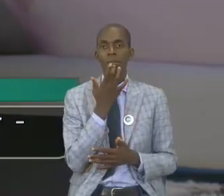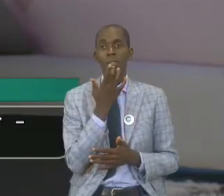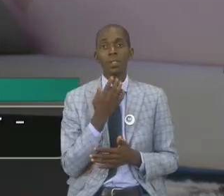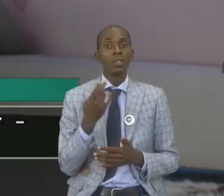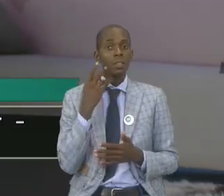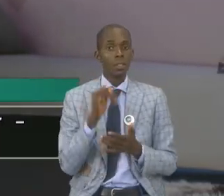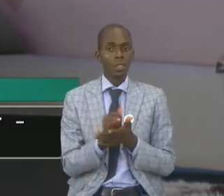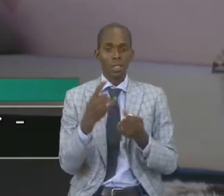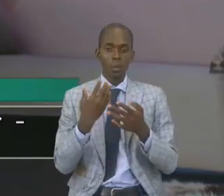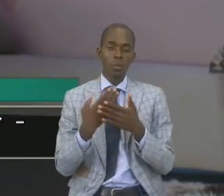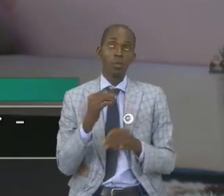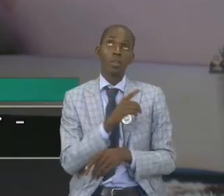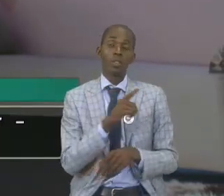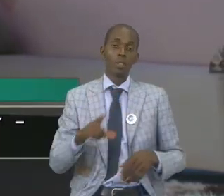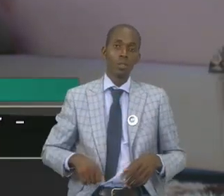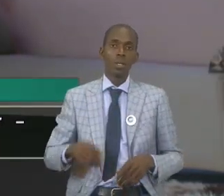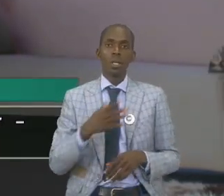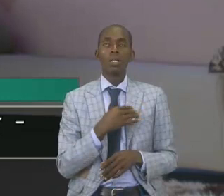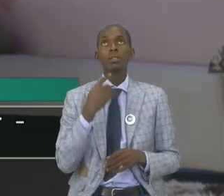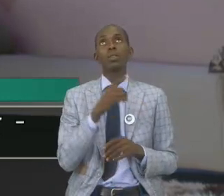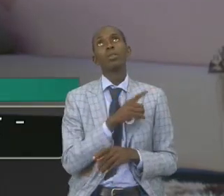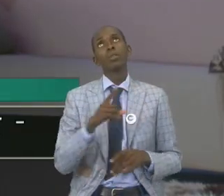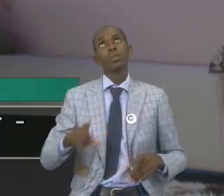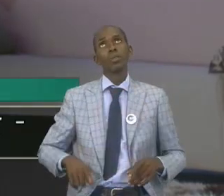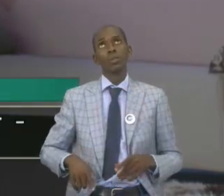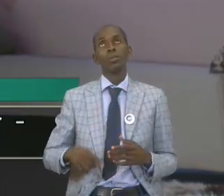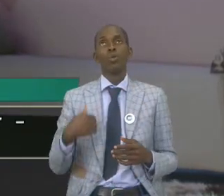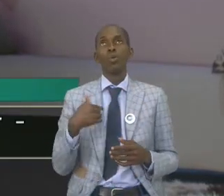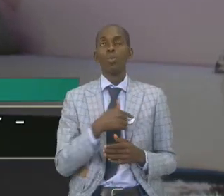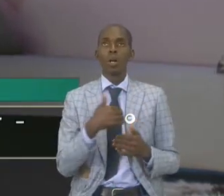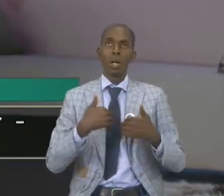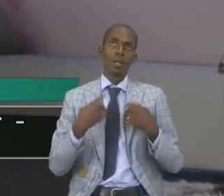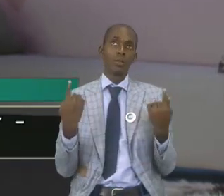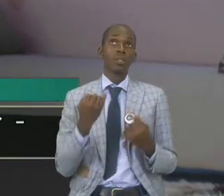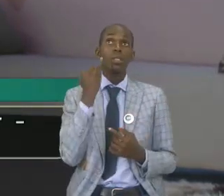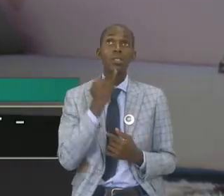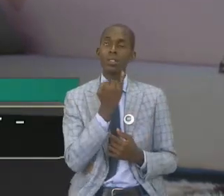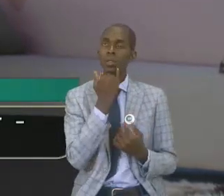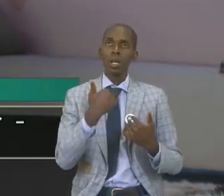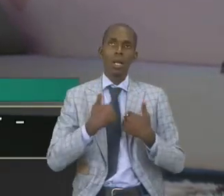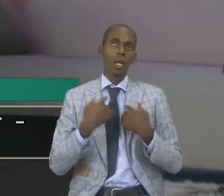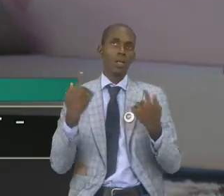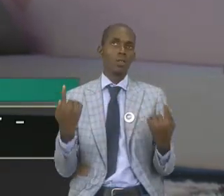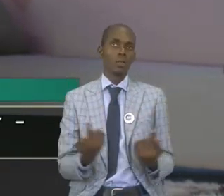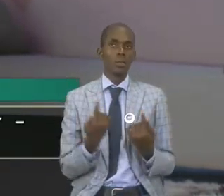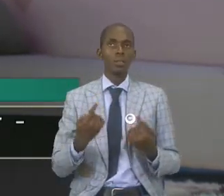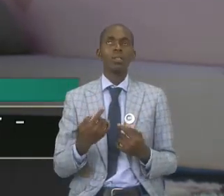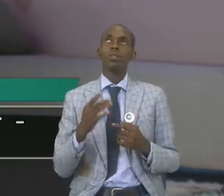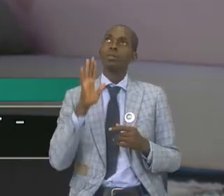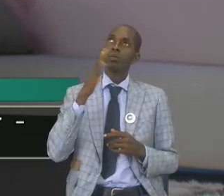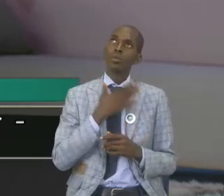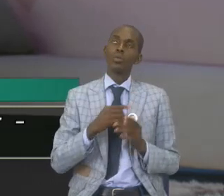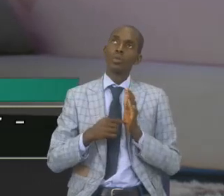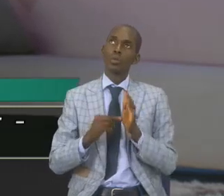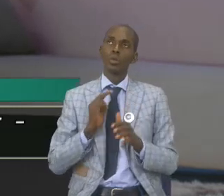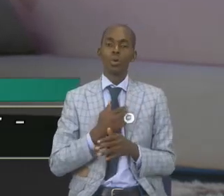came before the Lord and then he said, Lord, we have sinned. Israel had sinned, and show us forgiveness. He